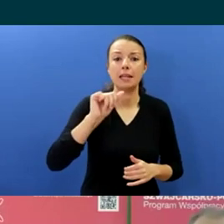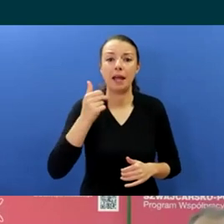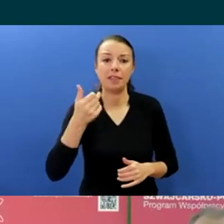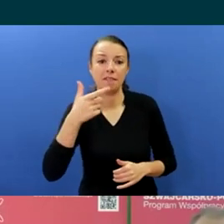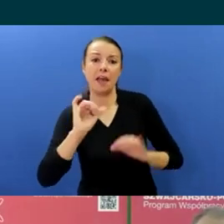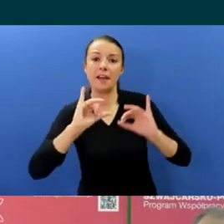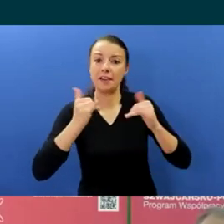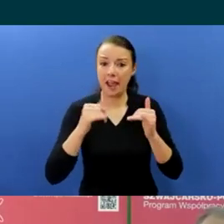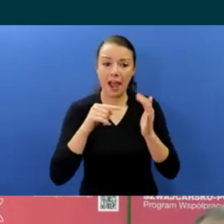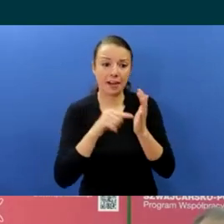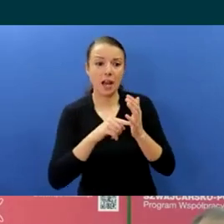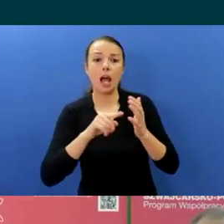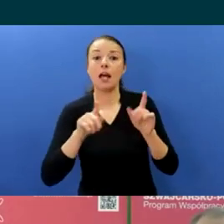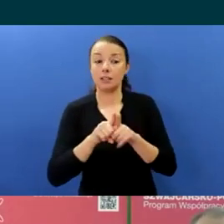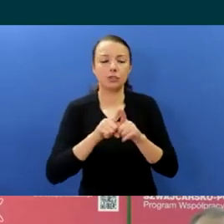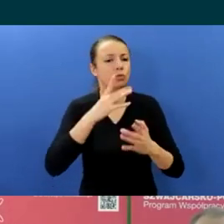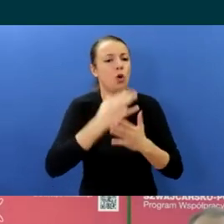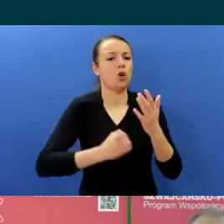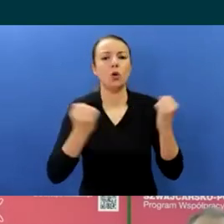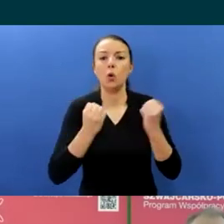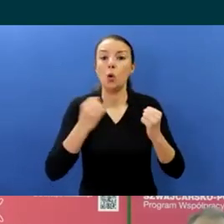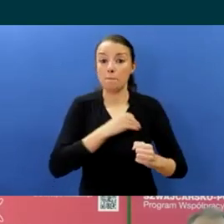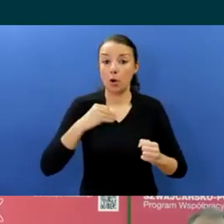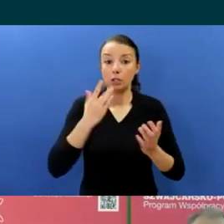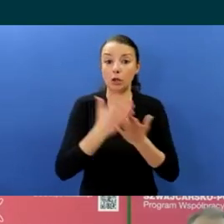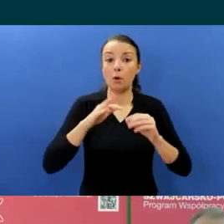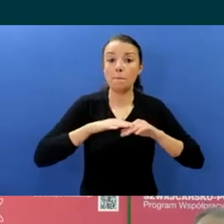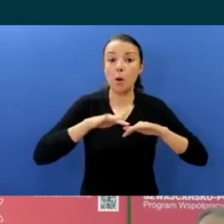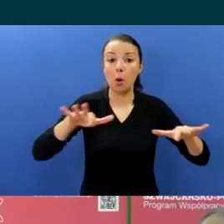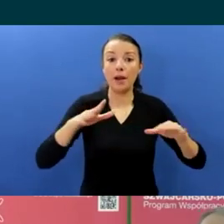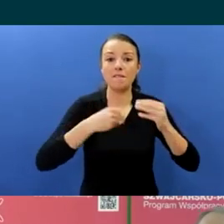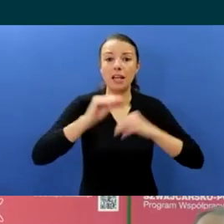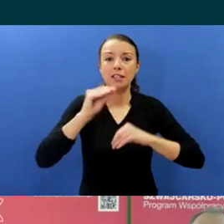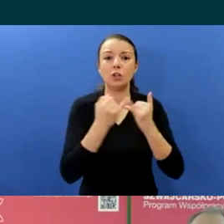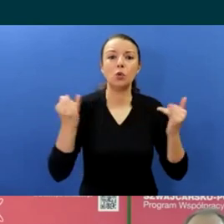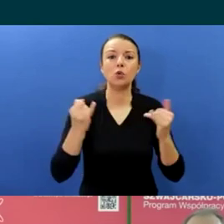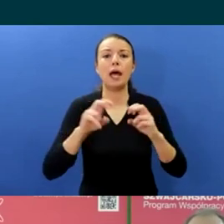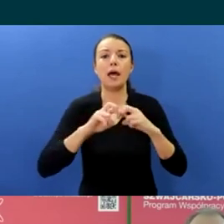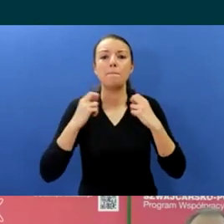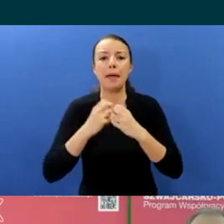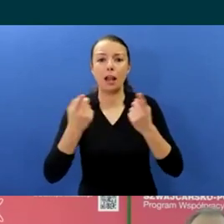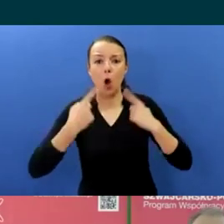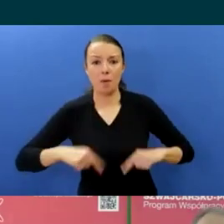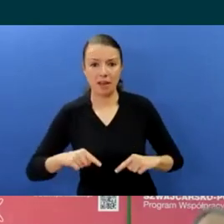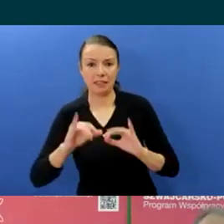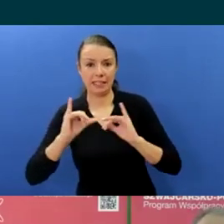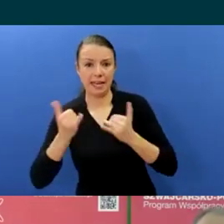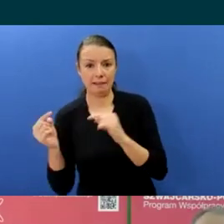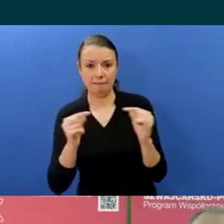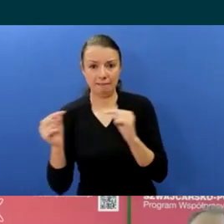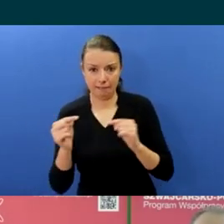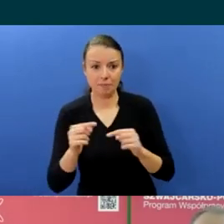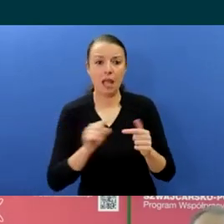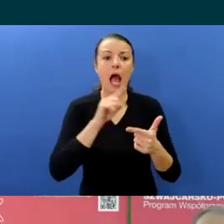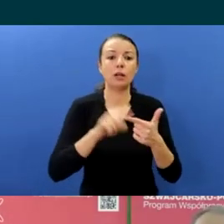more deliberative democracy by using more and more popular citizen panels, also more popular in Poland. In the